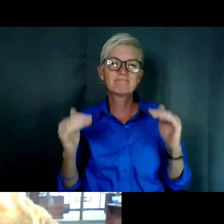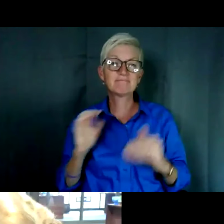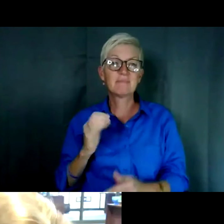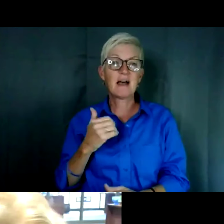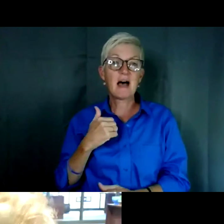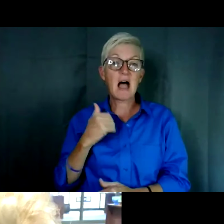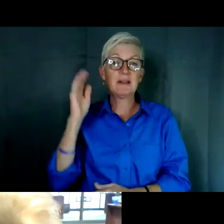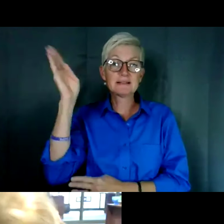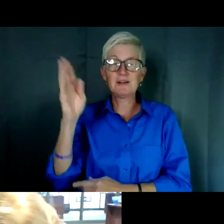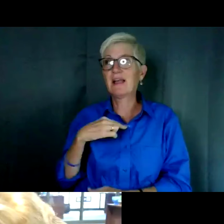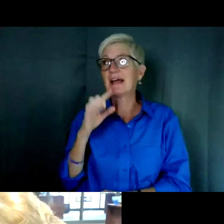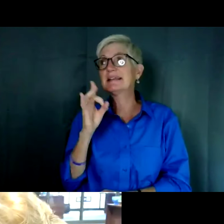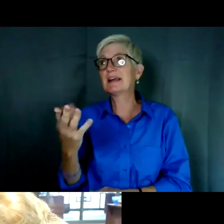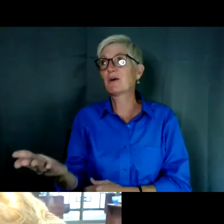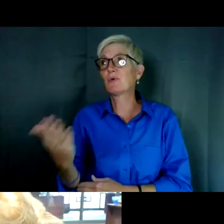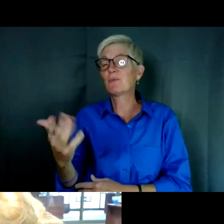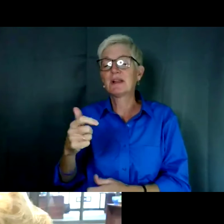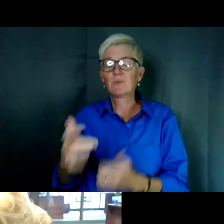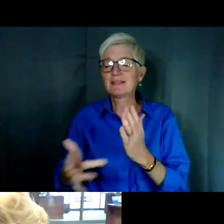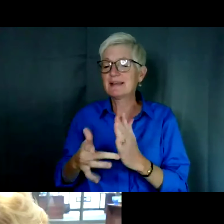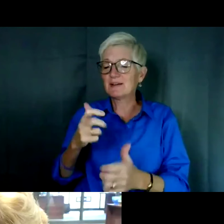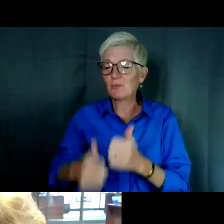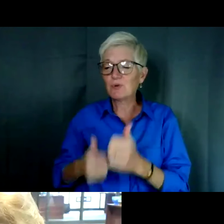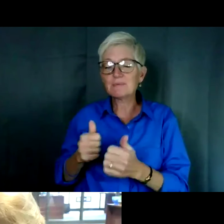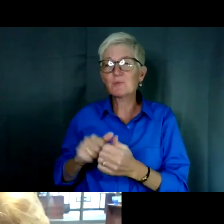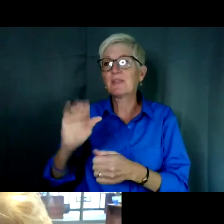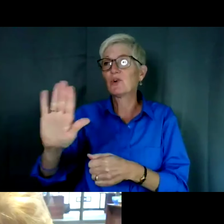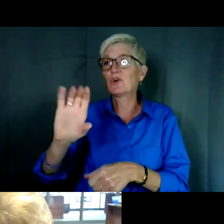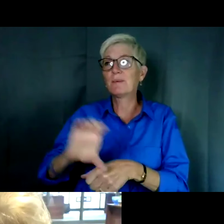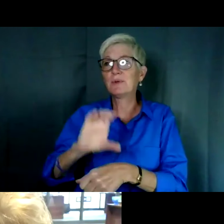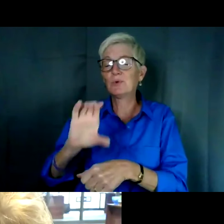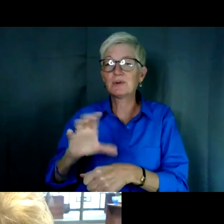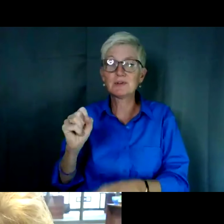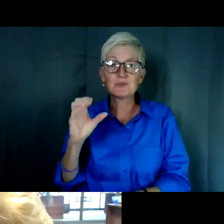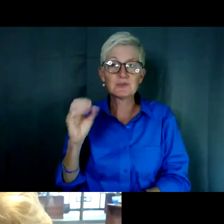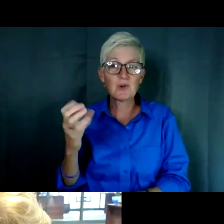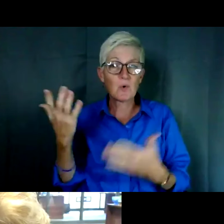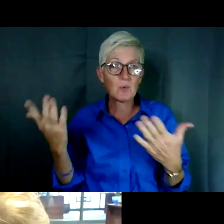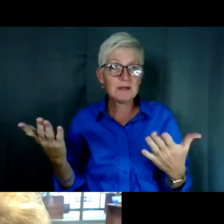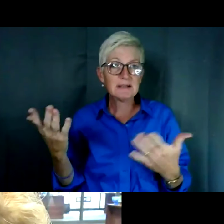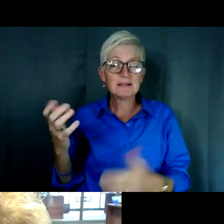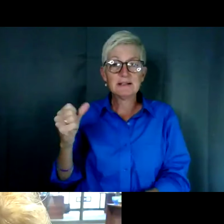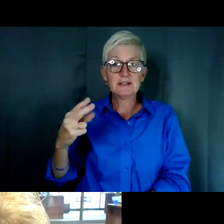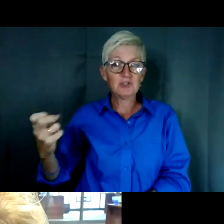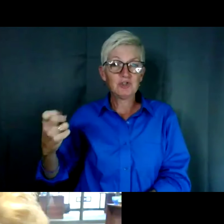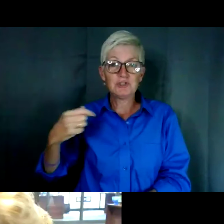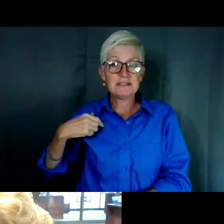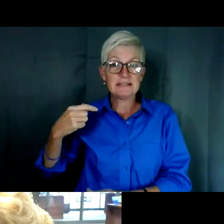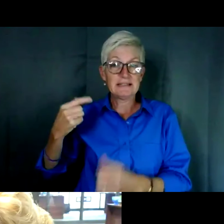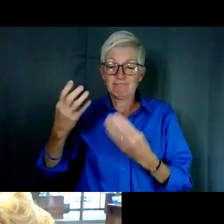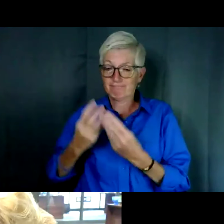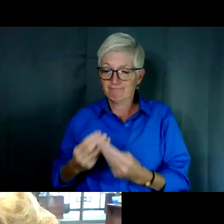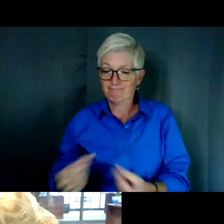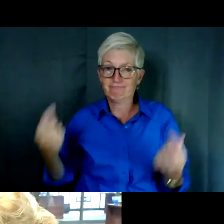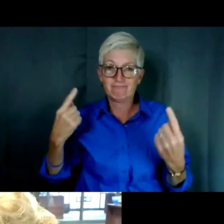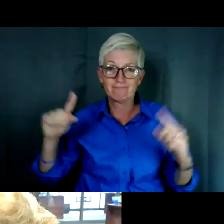morning with technical difficulties with her computer. So she overcame those difficulties